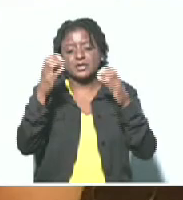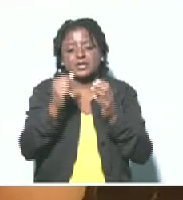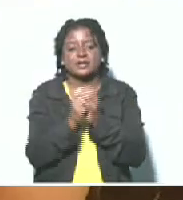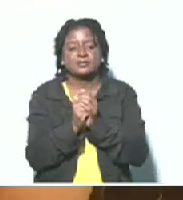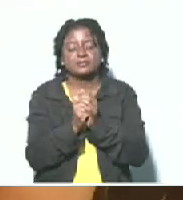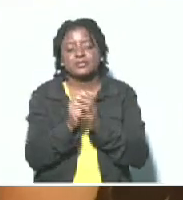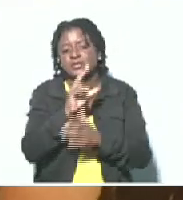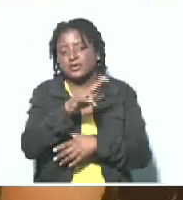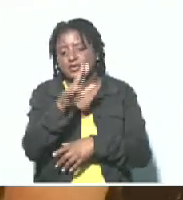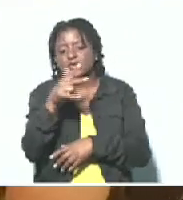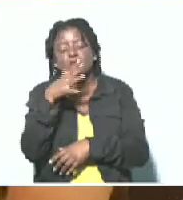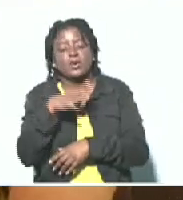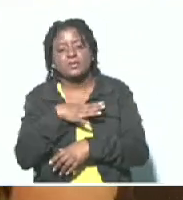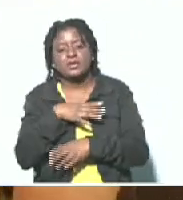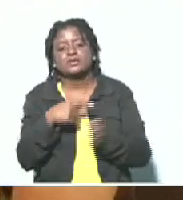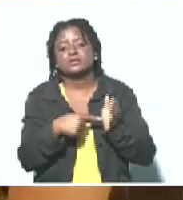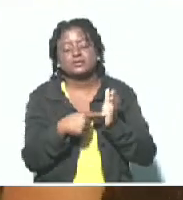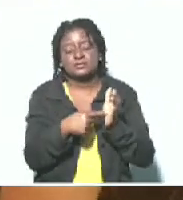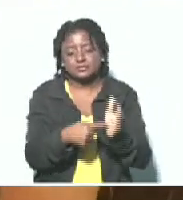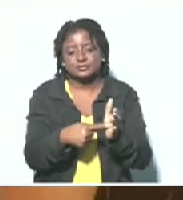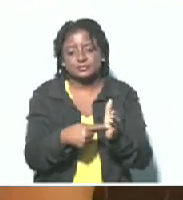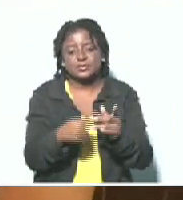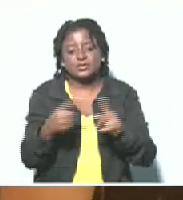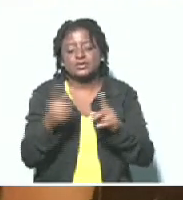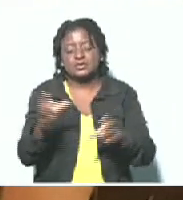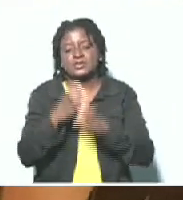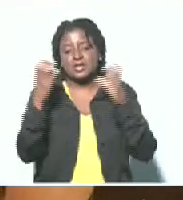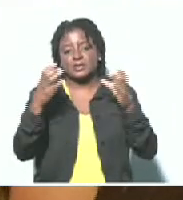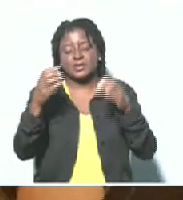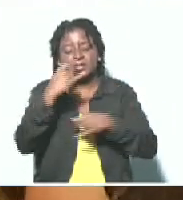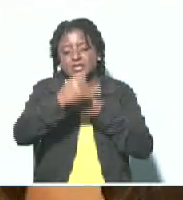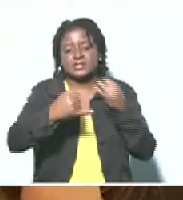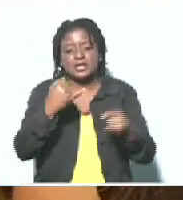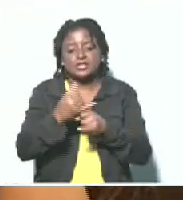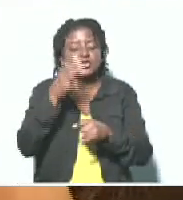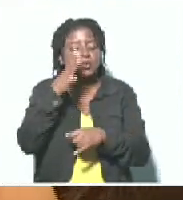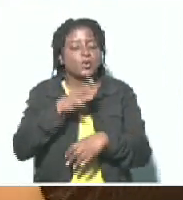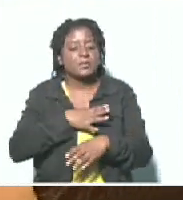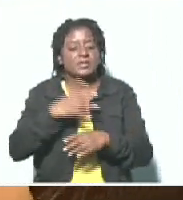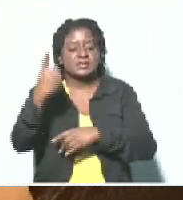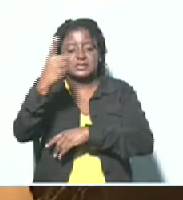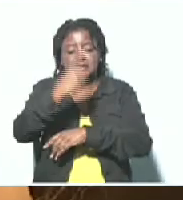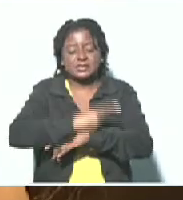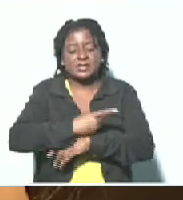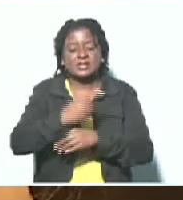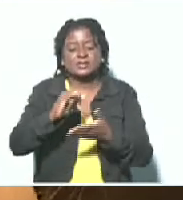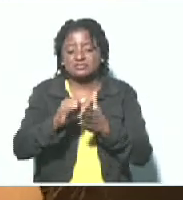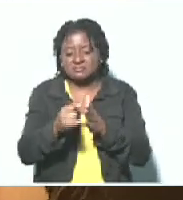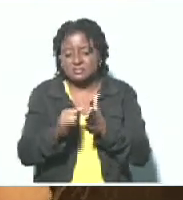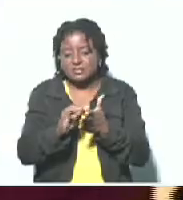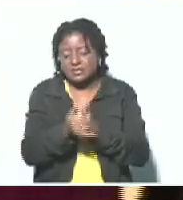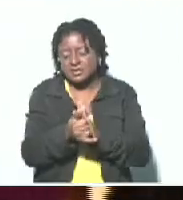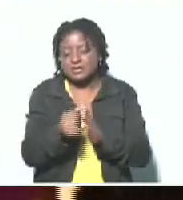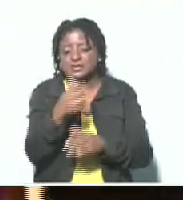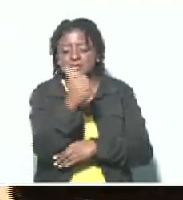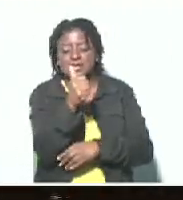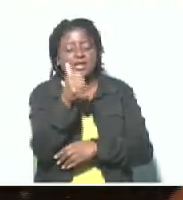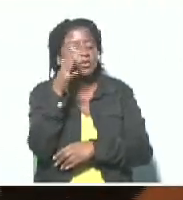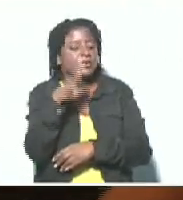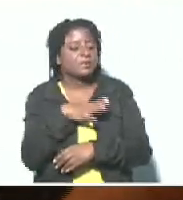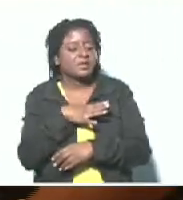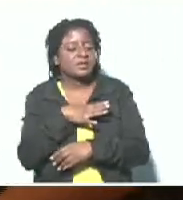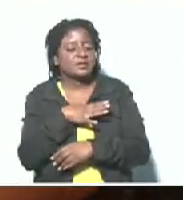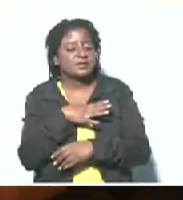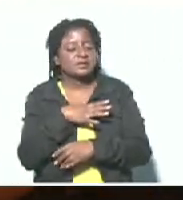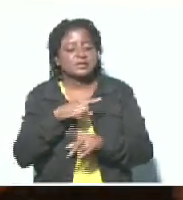exhibition to celebrate the International Women's Day. And so these 10 women from all walks